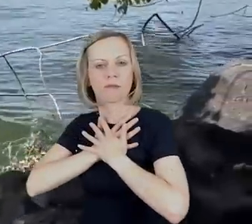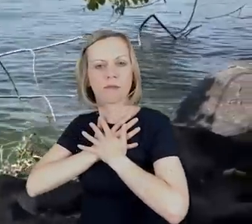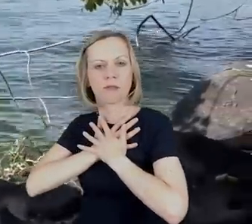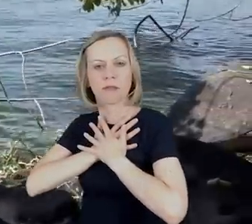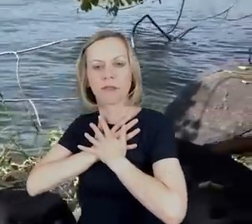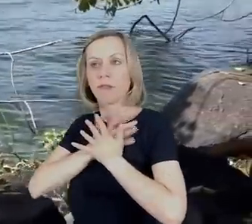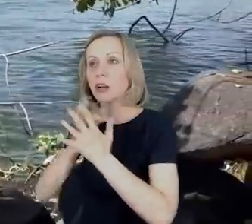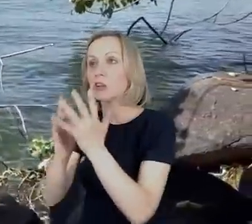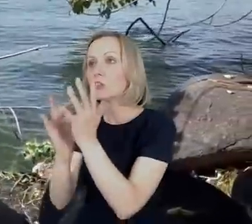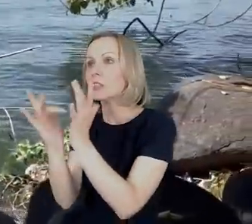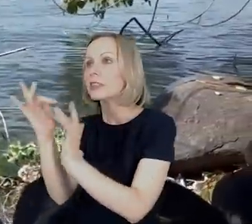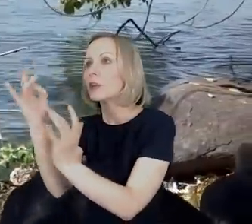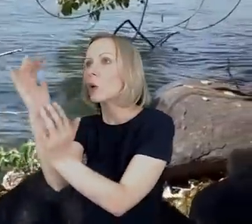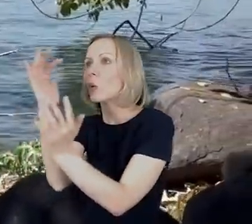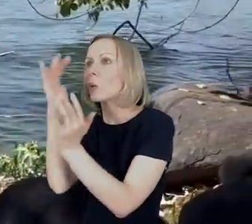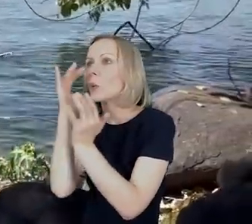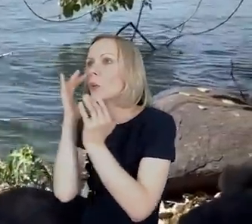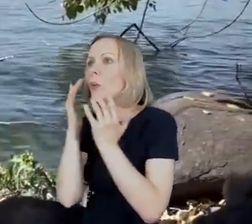with Jesus.